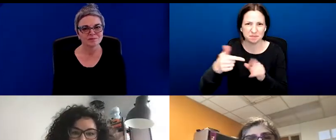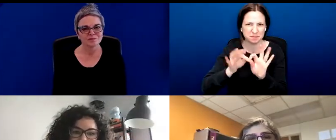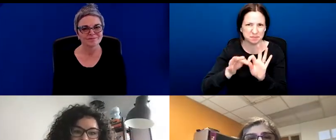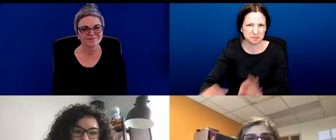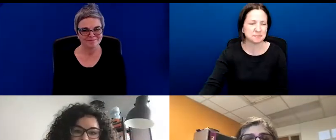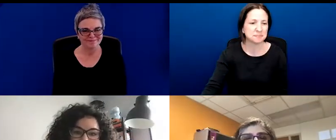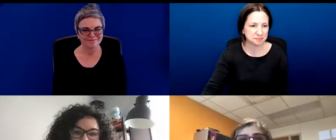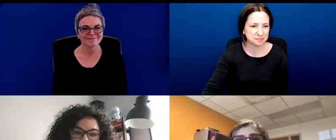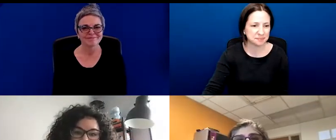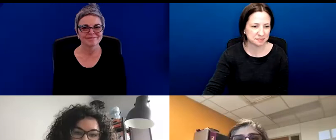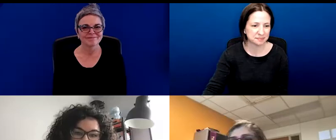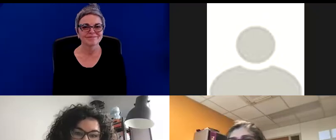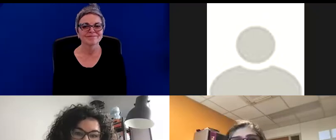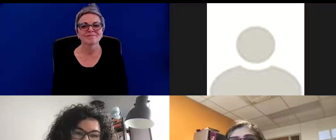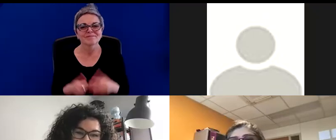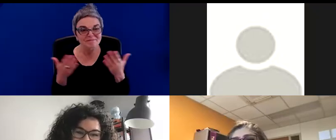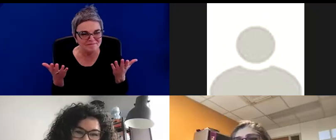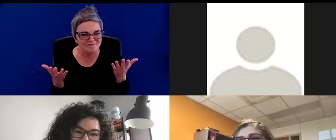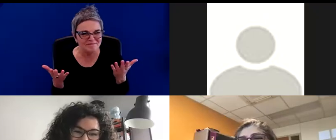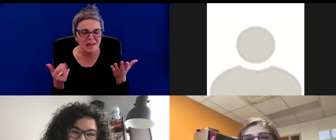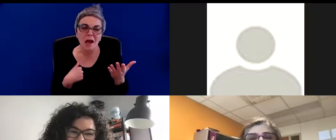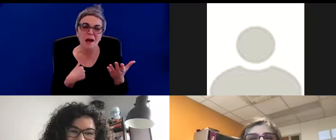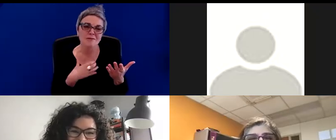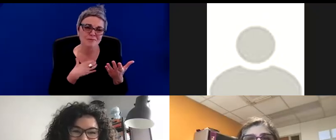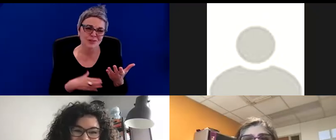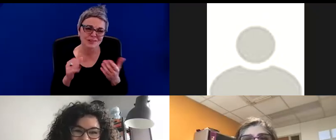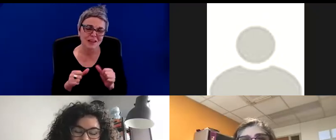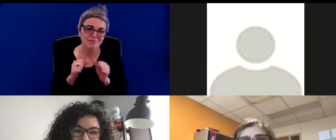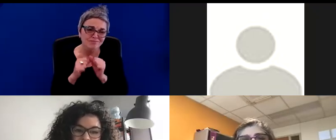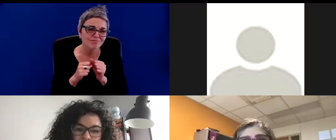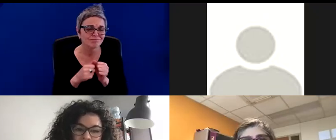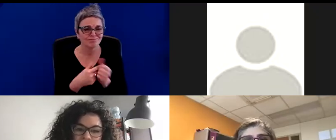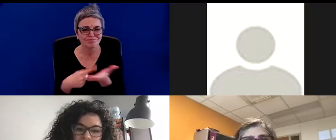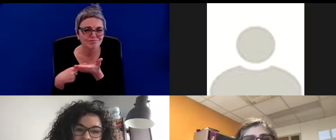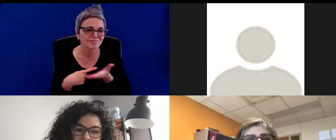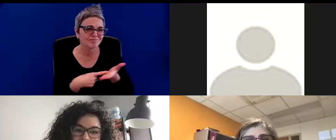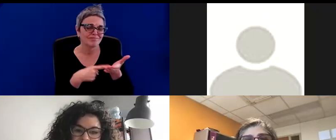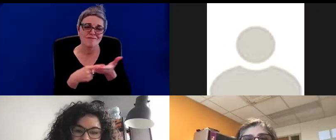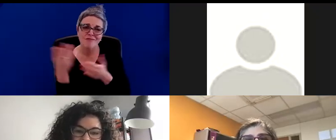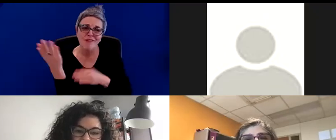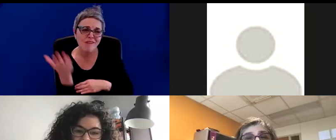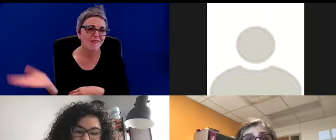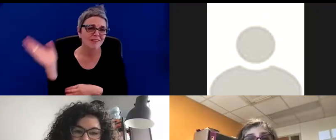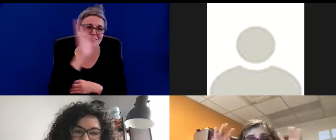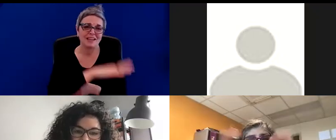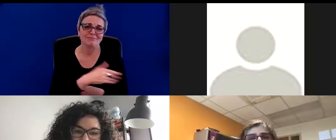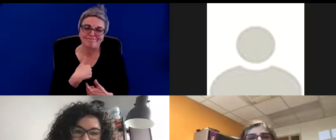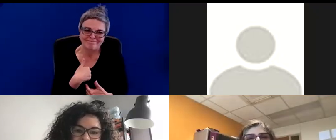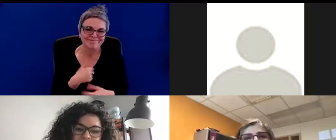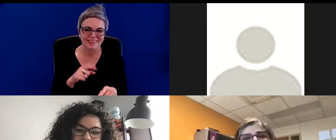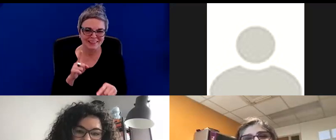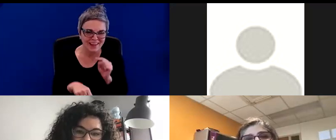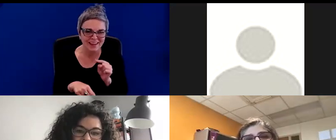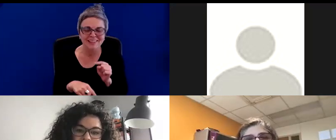I wish we could continue speaking all day. I know we cannot, but this was incredible. Thank you so much to our speakers for your insights and